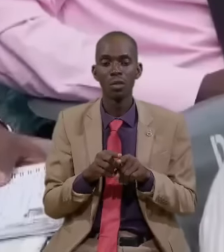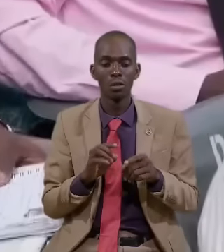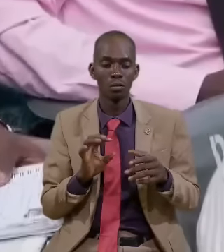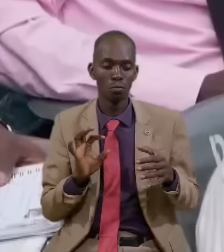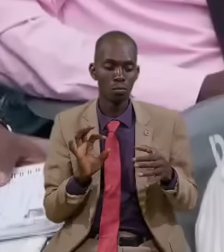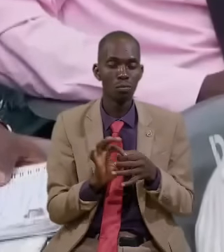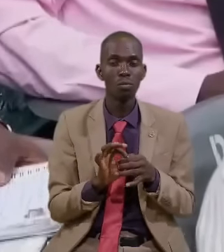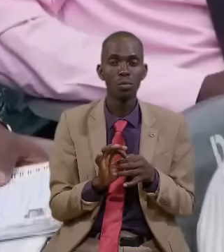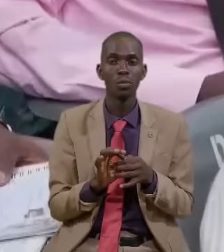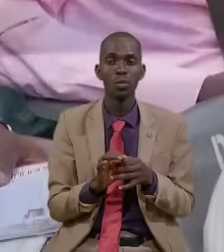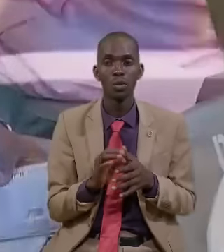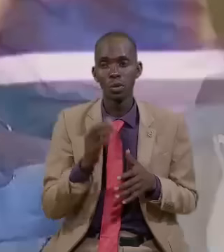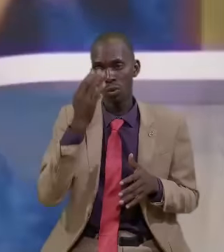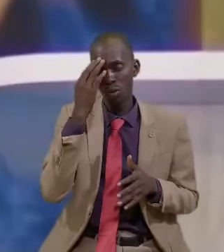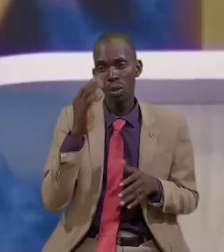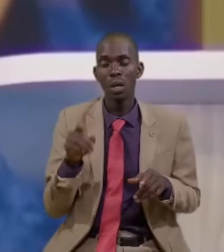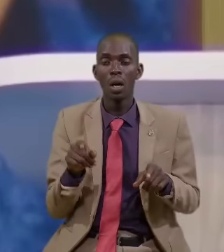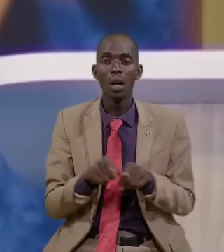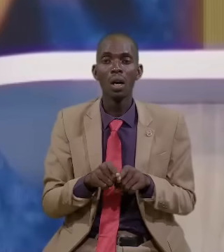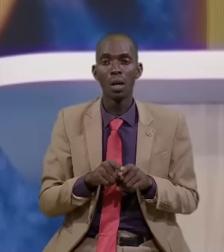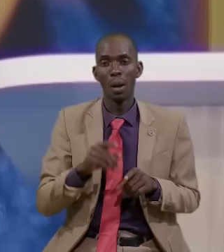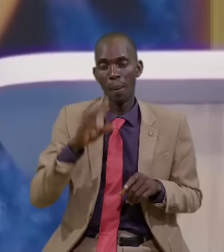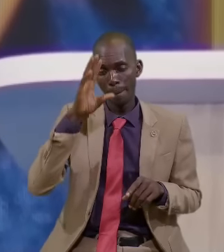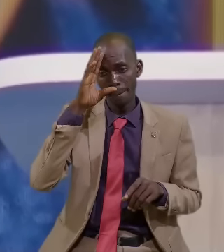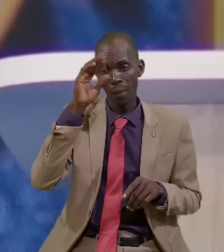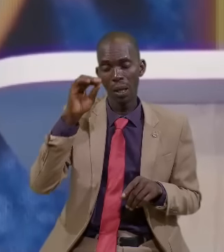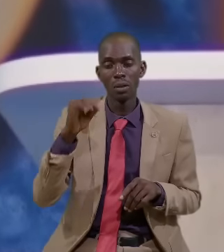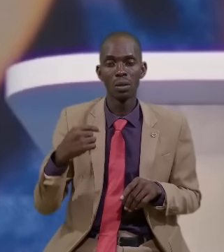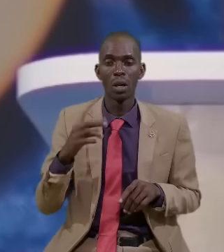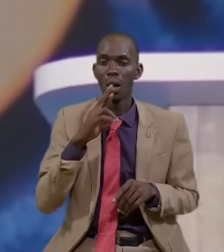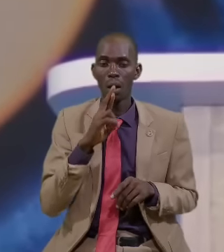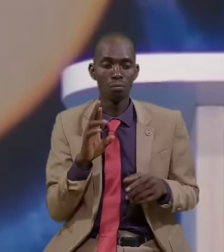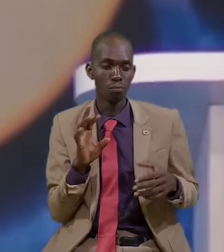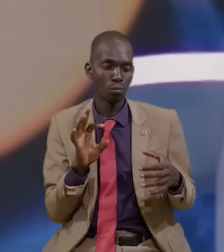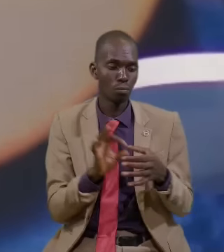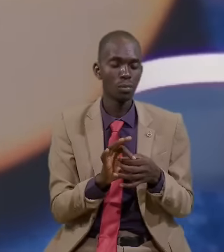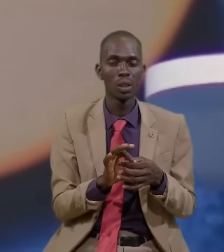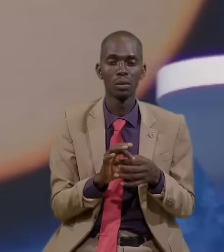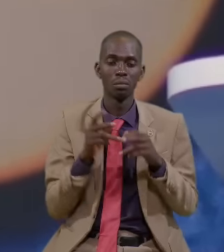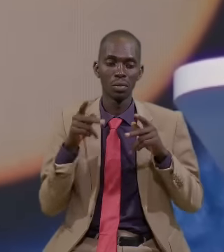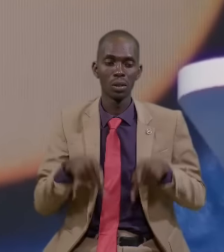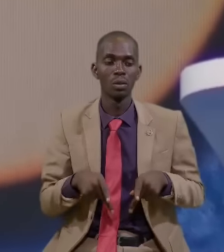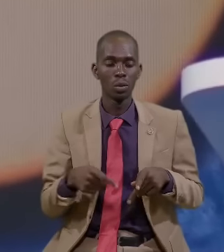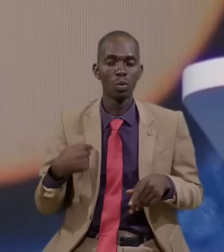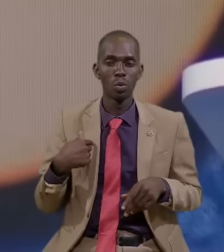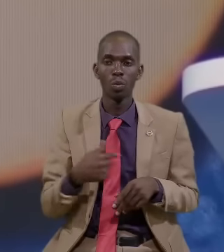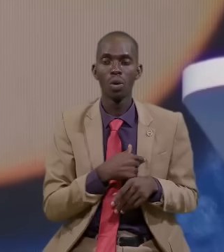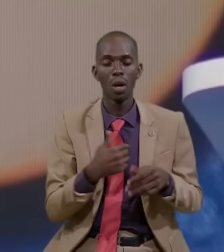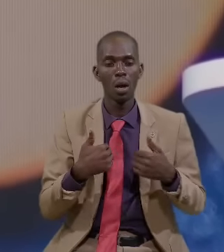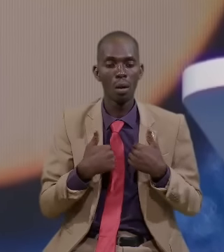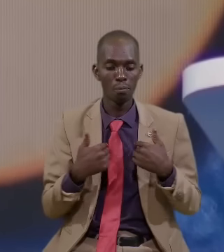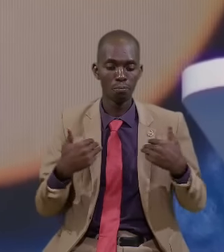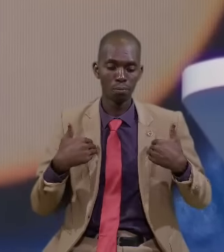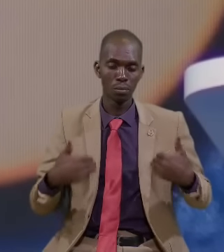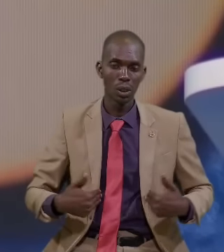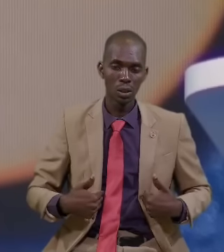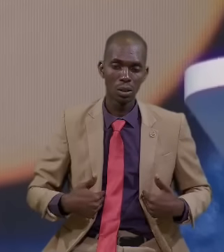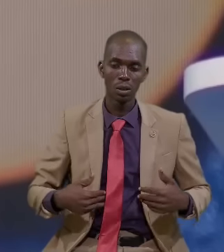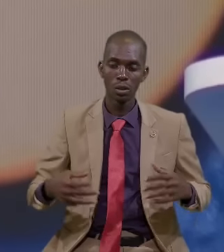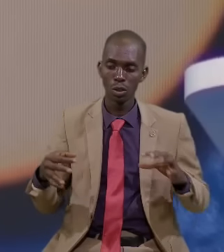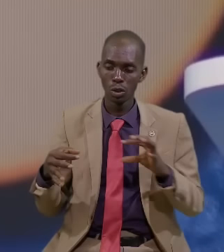is a composite personality. We have body, we have soul,